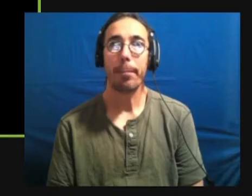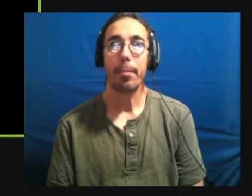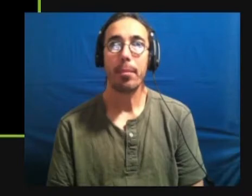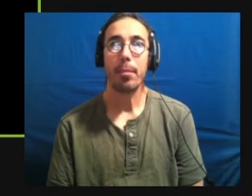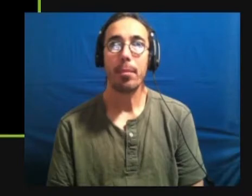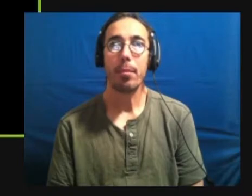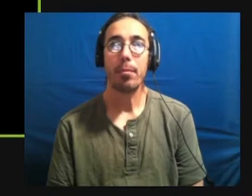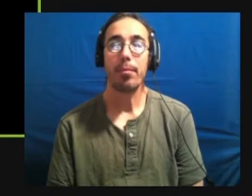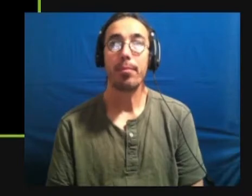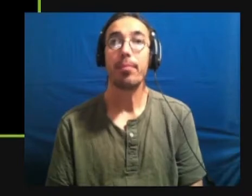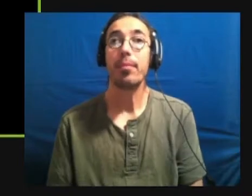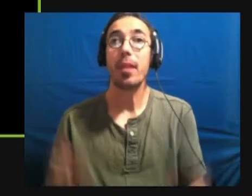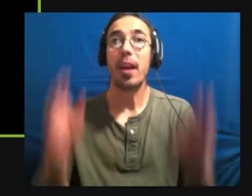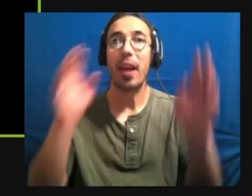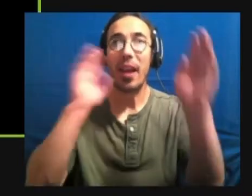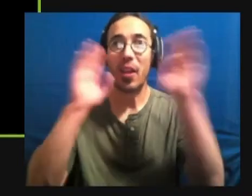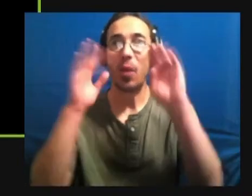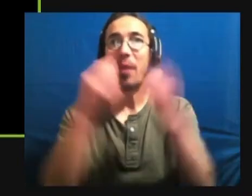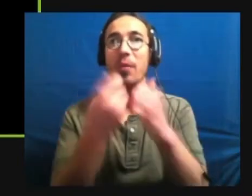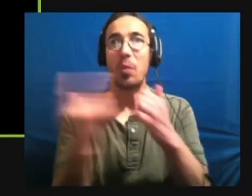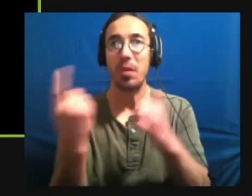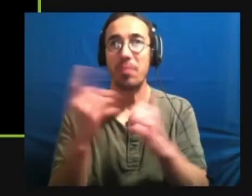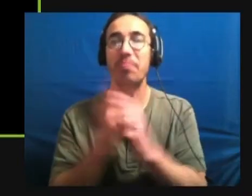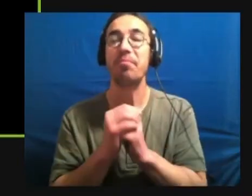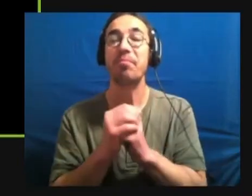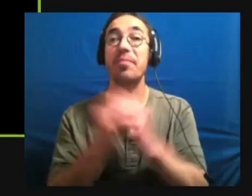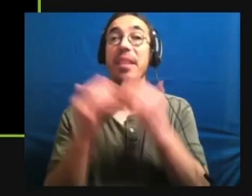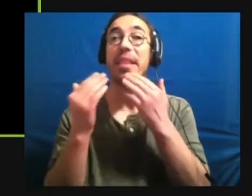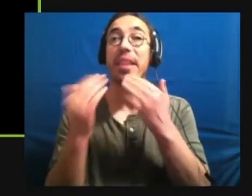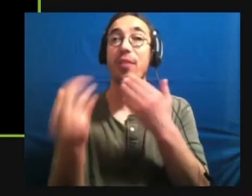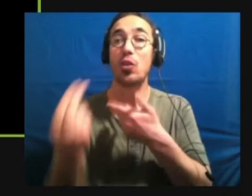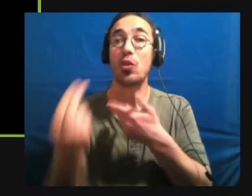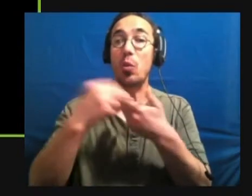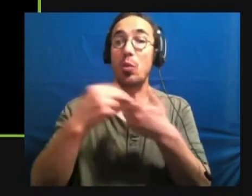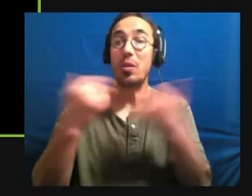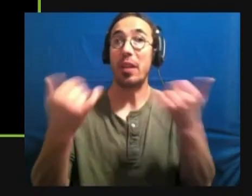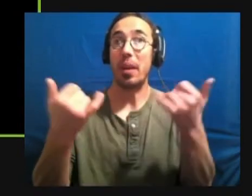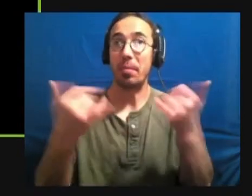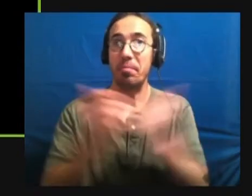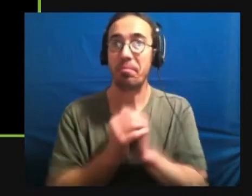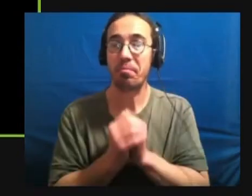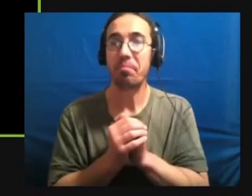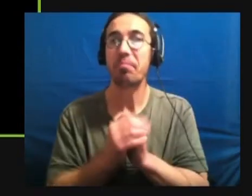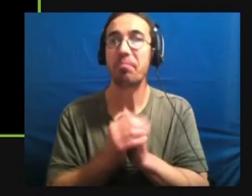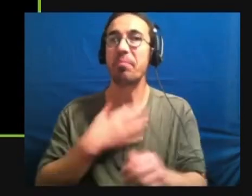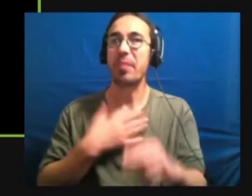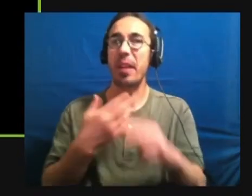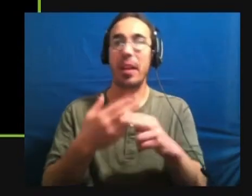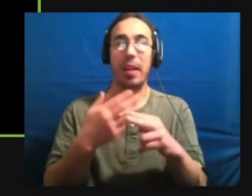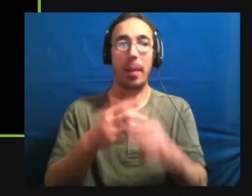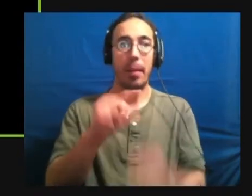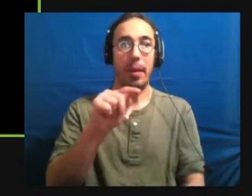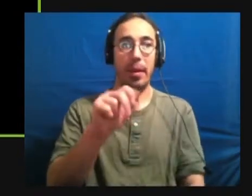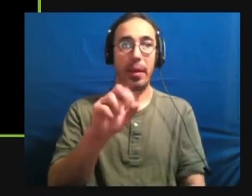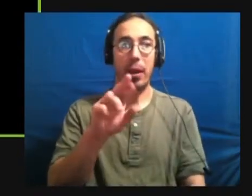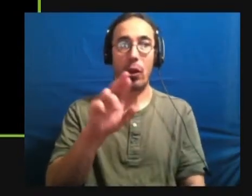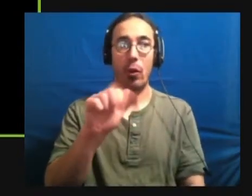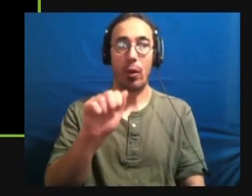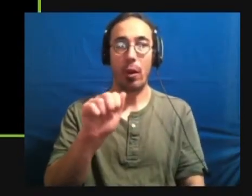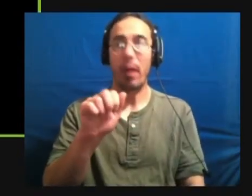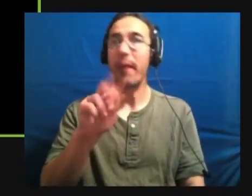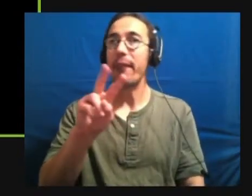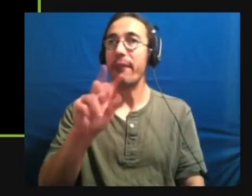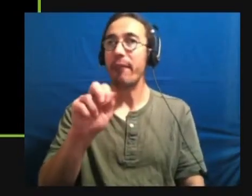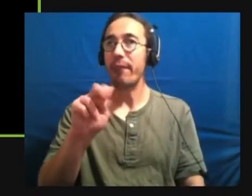Hello, everyone, and thank you for joining us today. My name's Tara Vance, and I'm the CEO